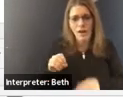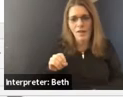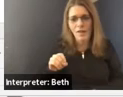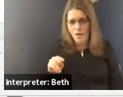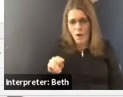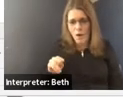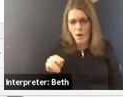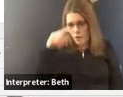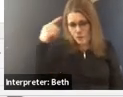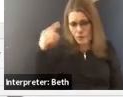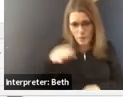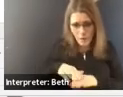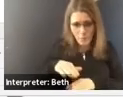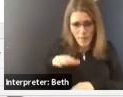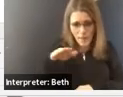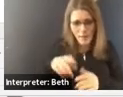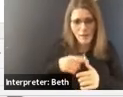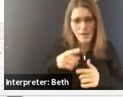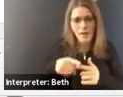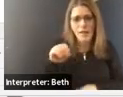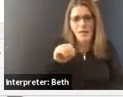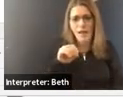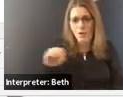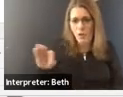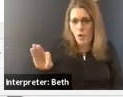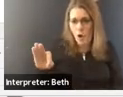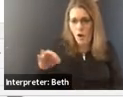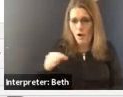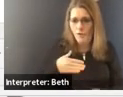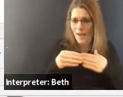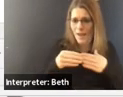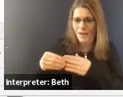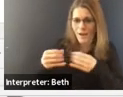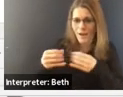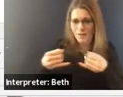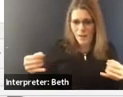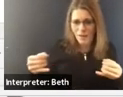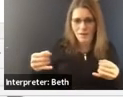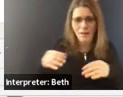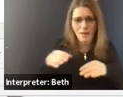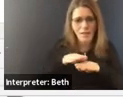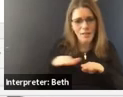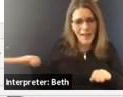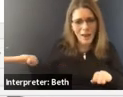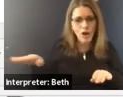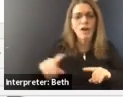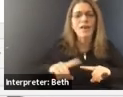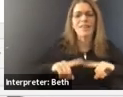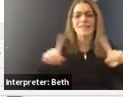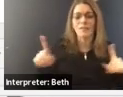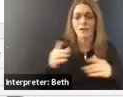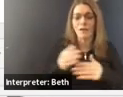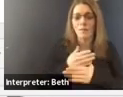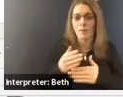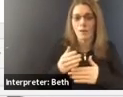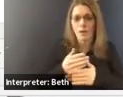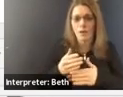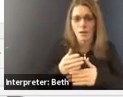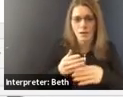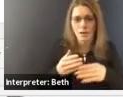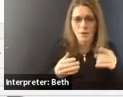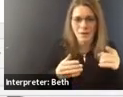and I'll go ahead and turn off my guideline layer, and the difference between this, I don't wanna call it